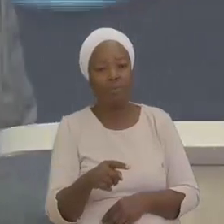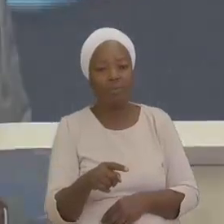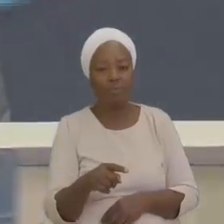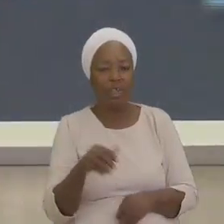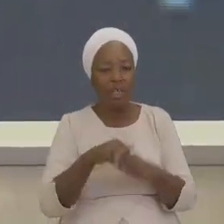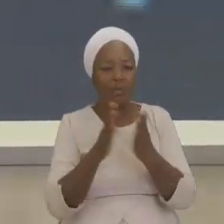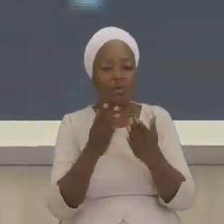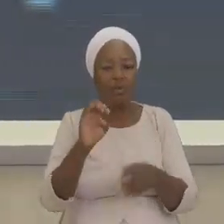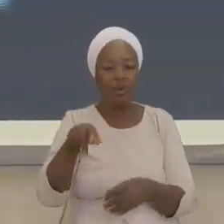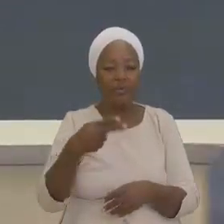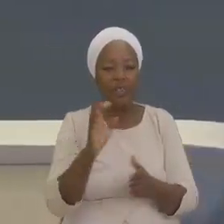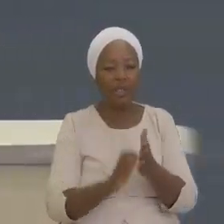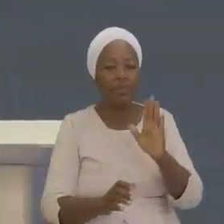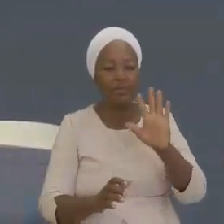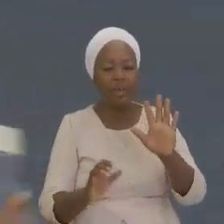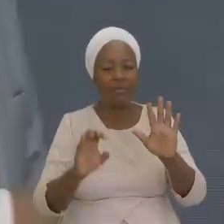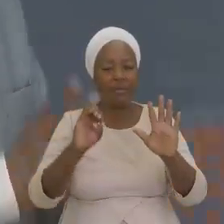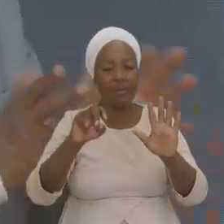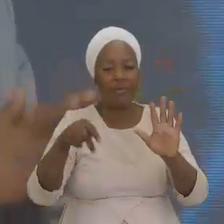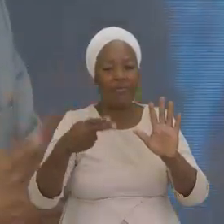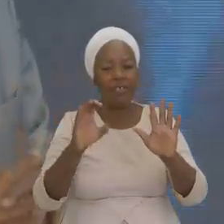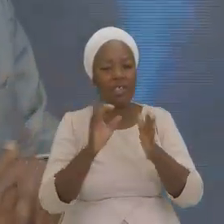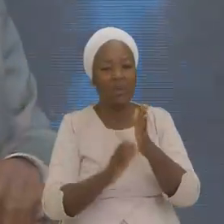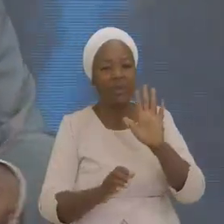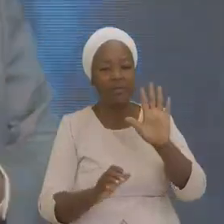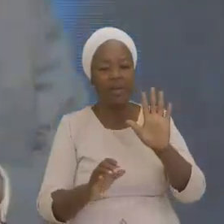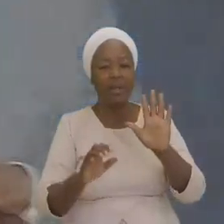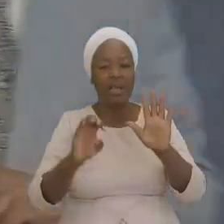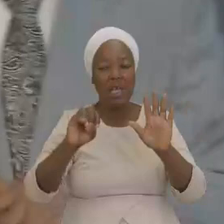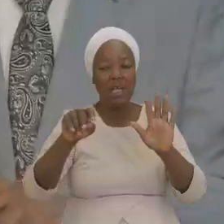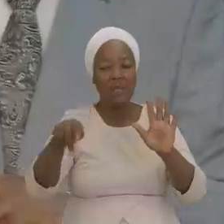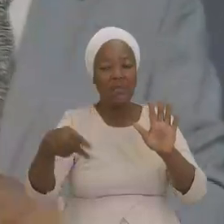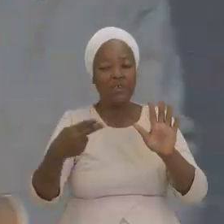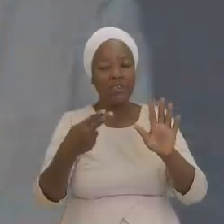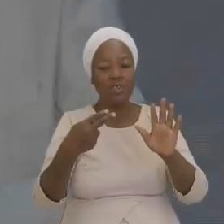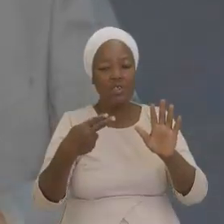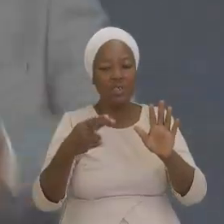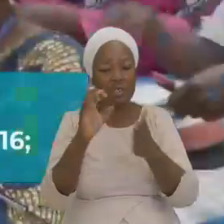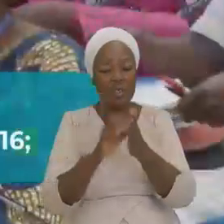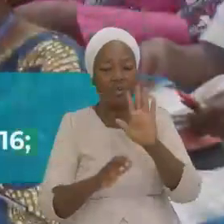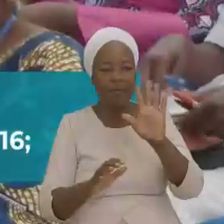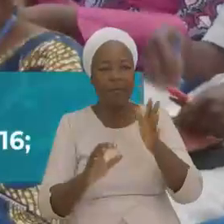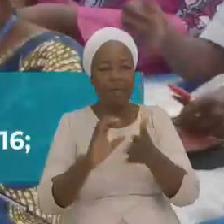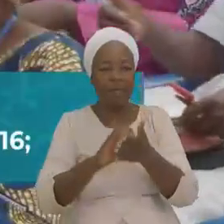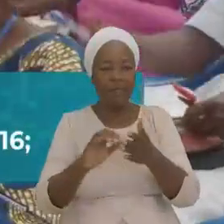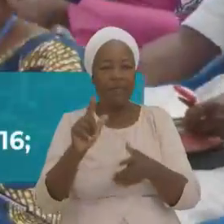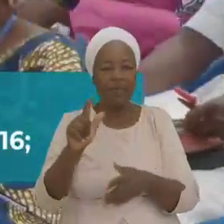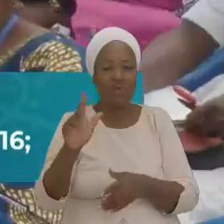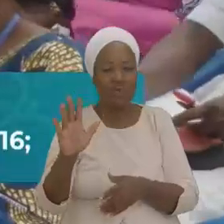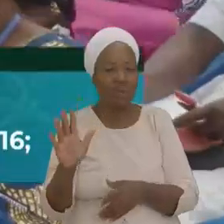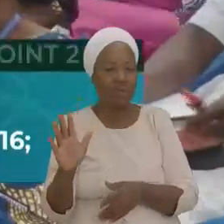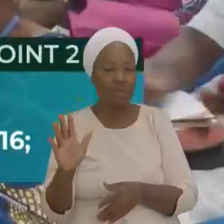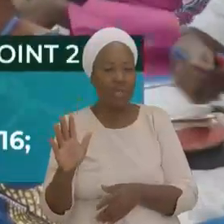Ephesians chapter 5. We're looking at verse 25. It said,